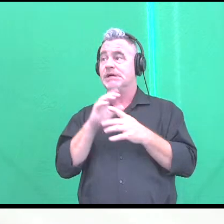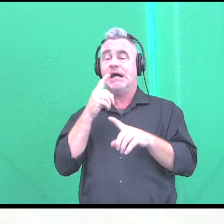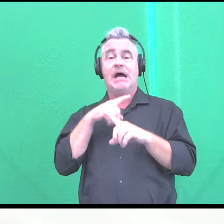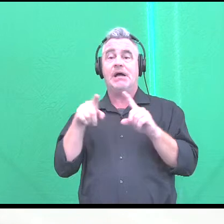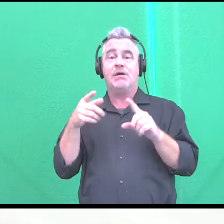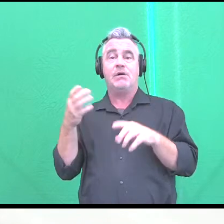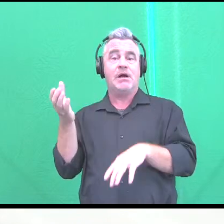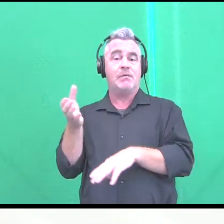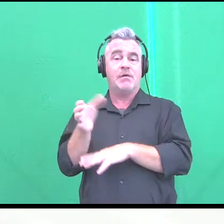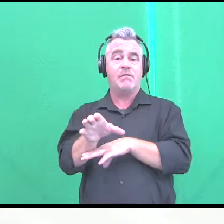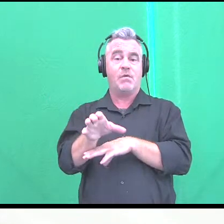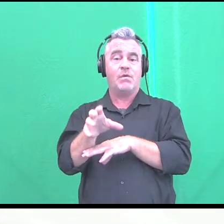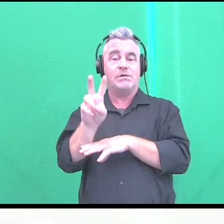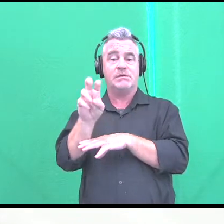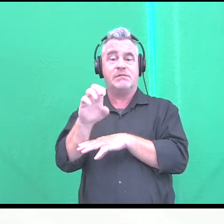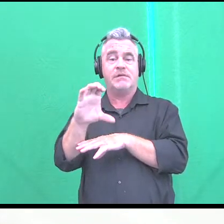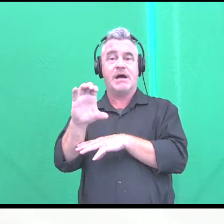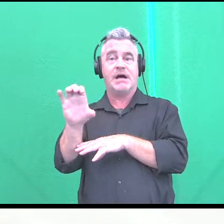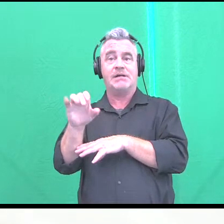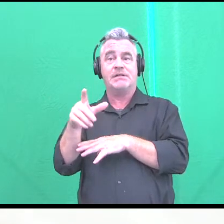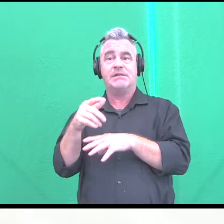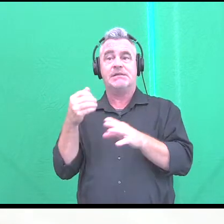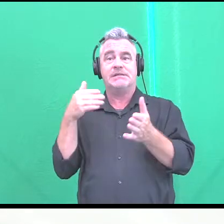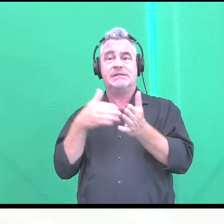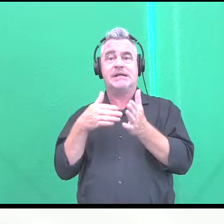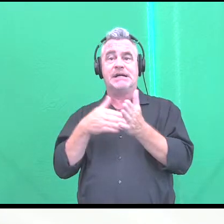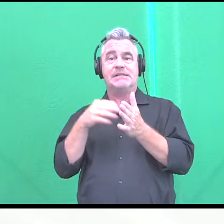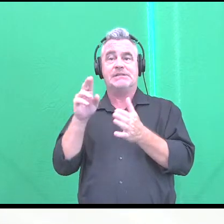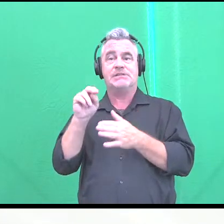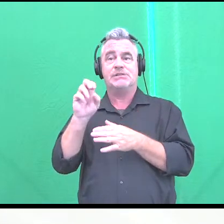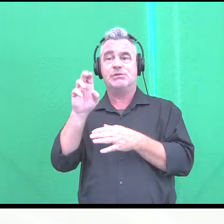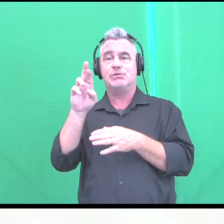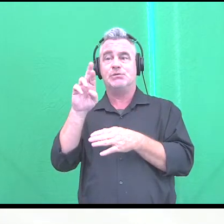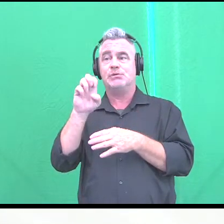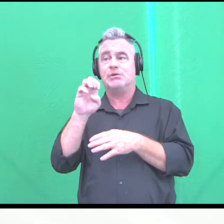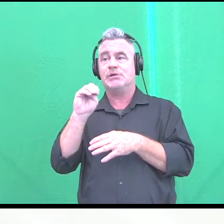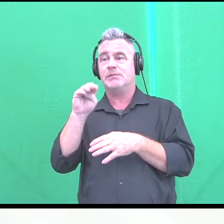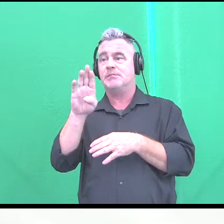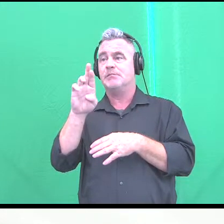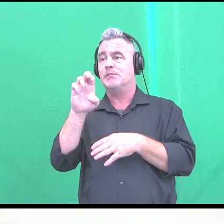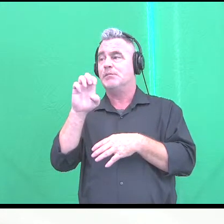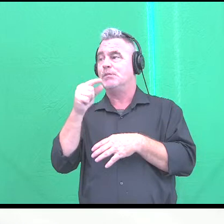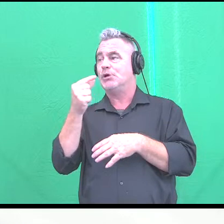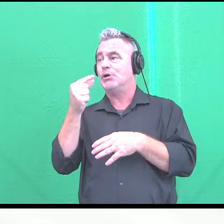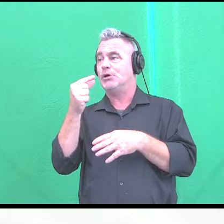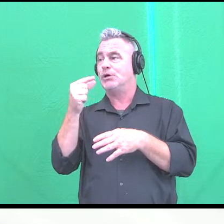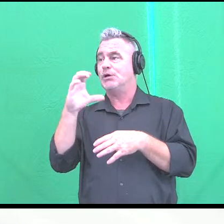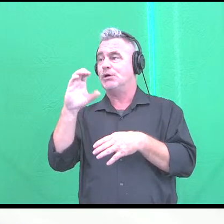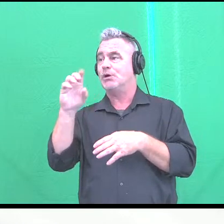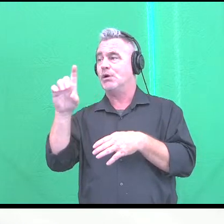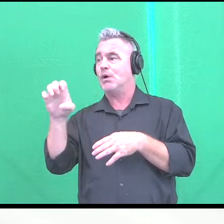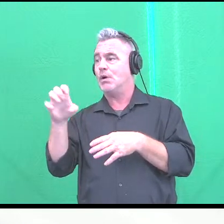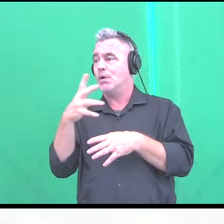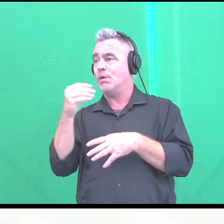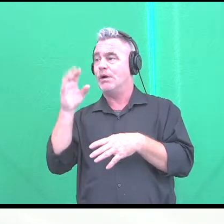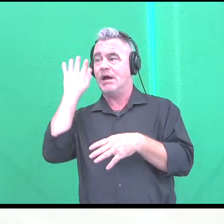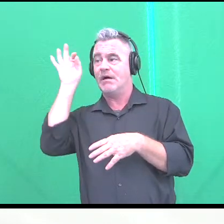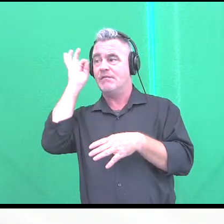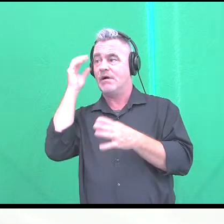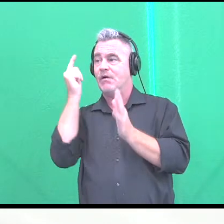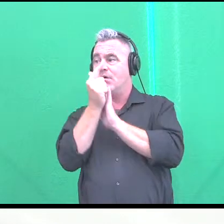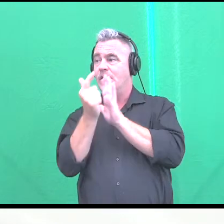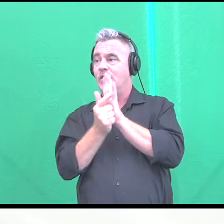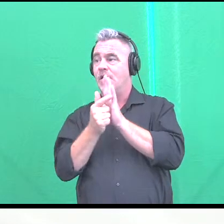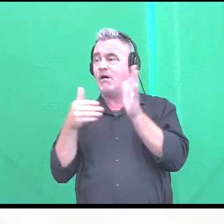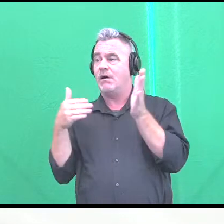take vaccines. It's against the Nuremberg Code, and it's the federal law. It's